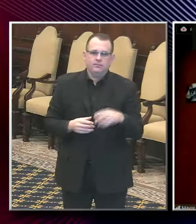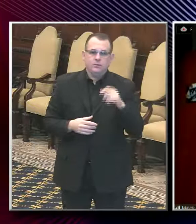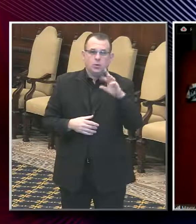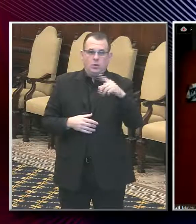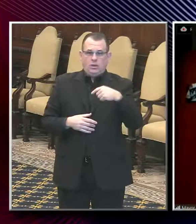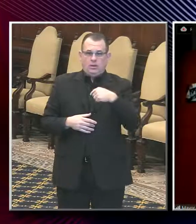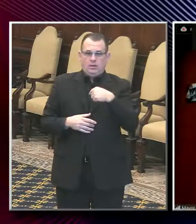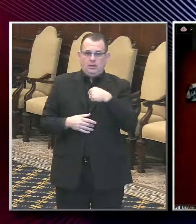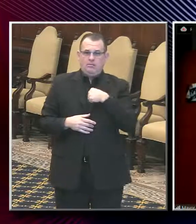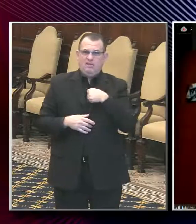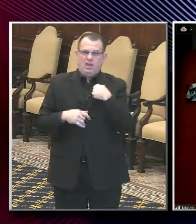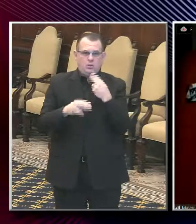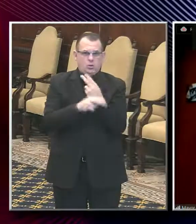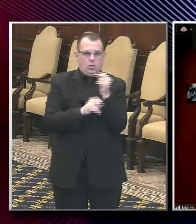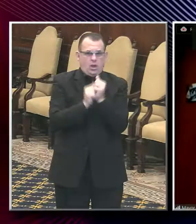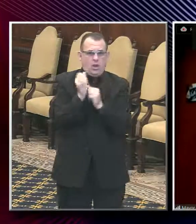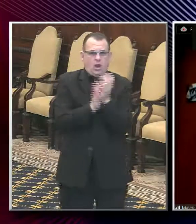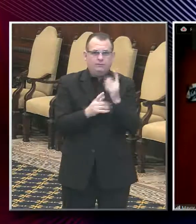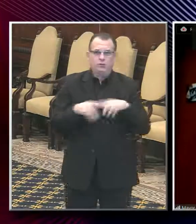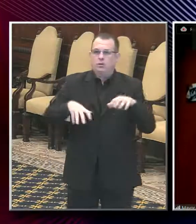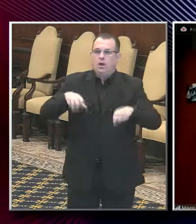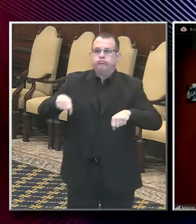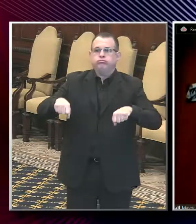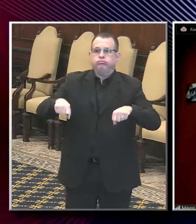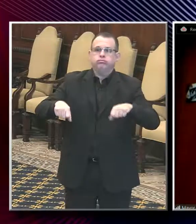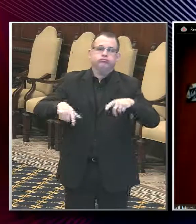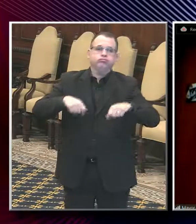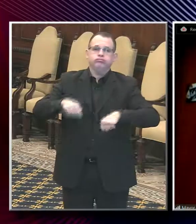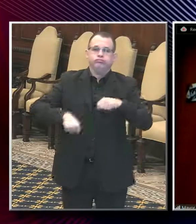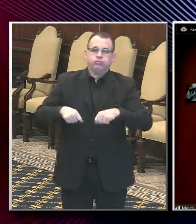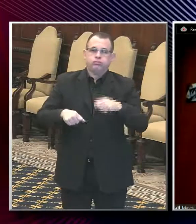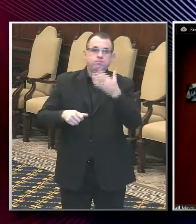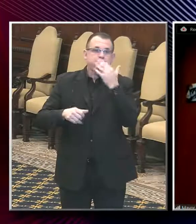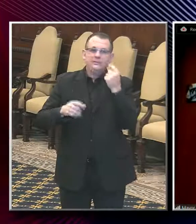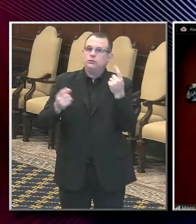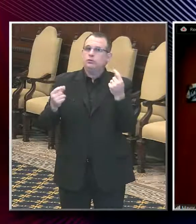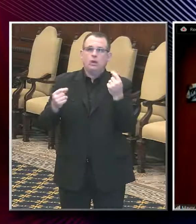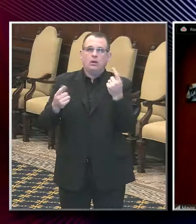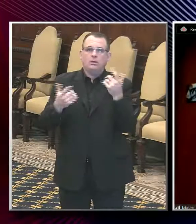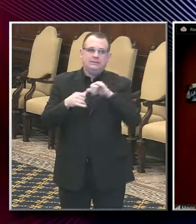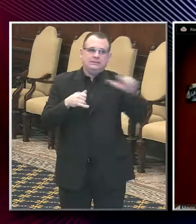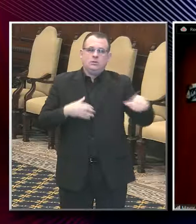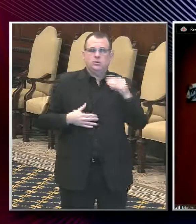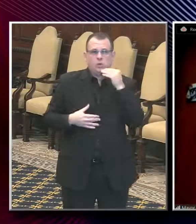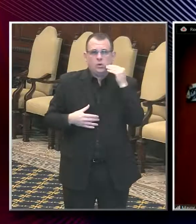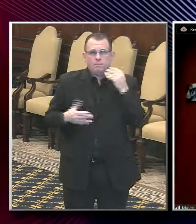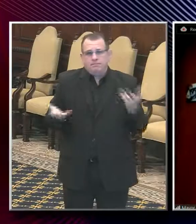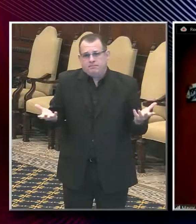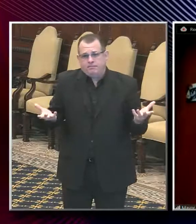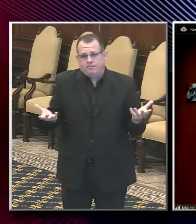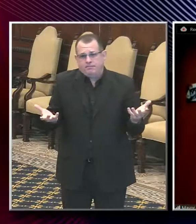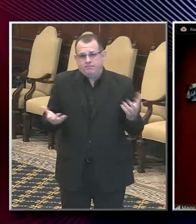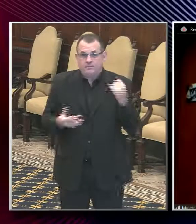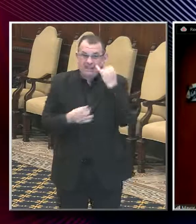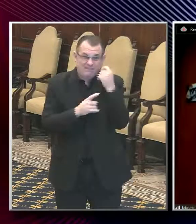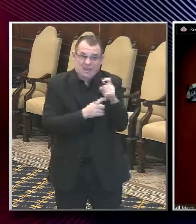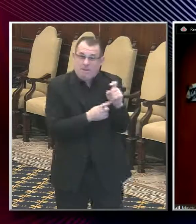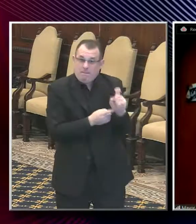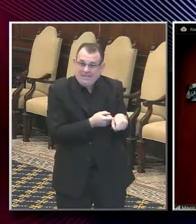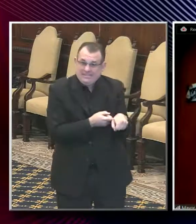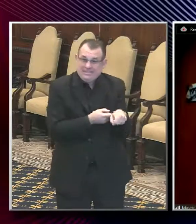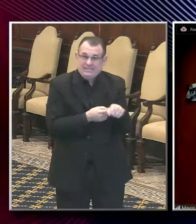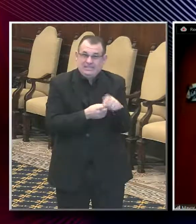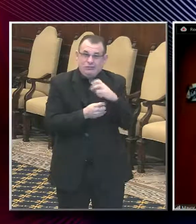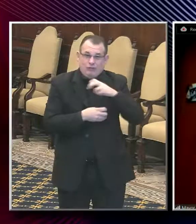touching surfaces. Staying home is the best way to prevent the COVID-19. However, when you need to travel, Indigo can be a good option.